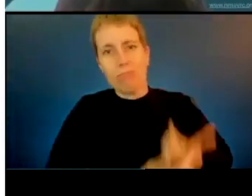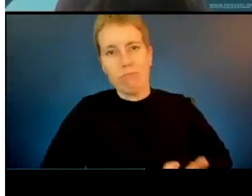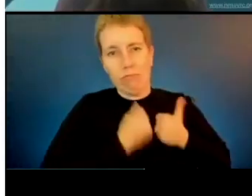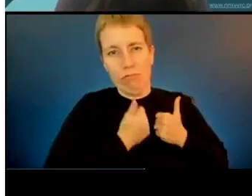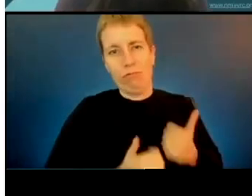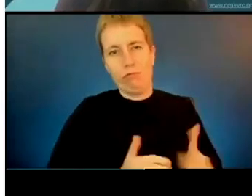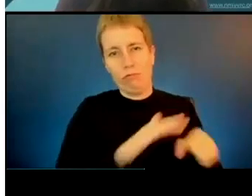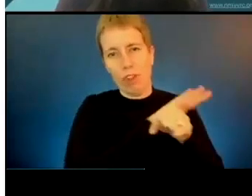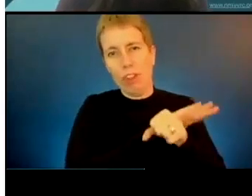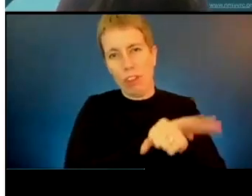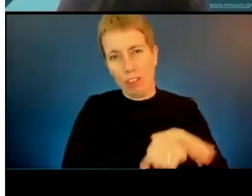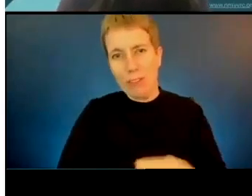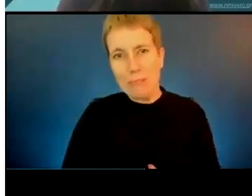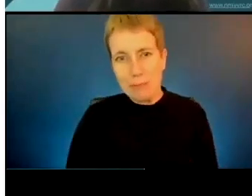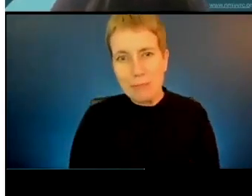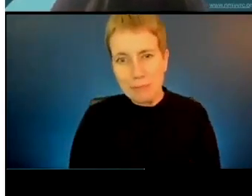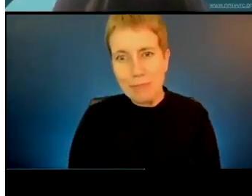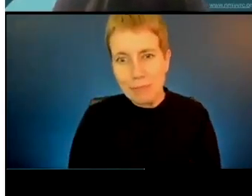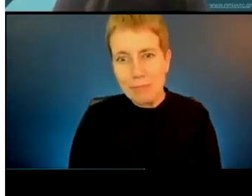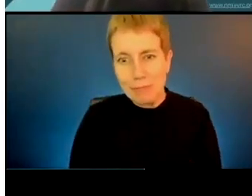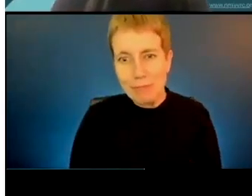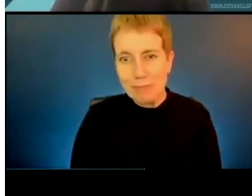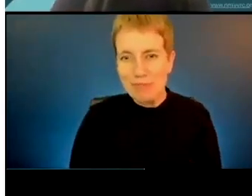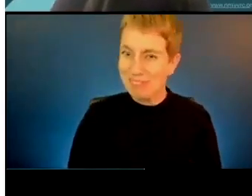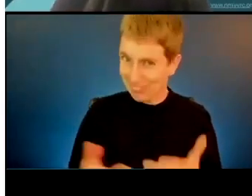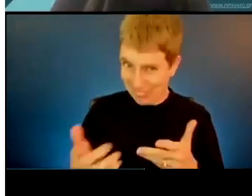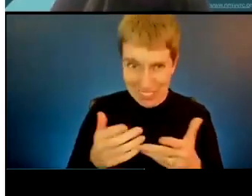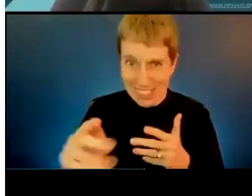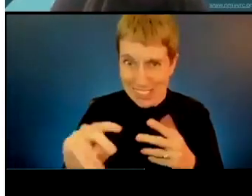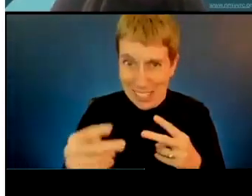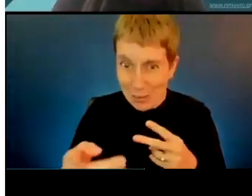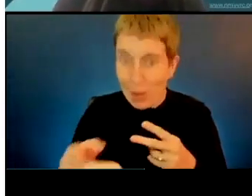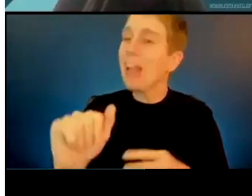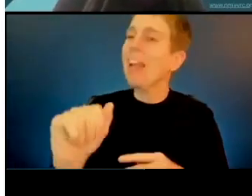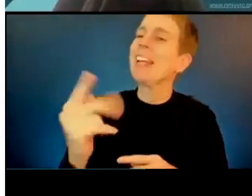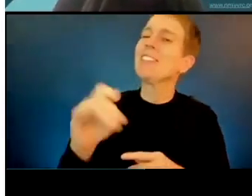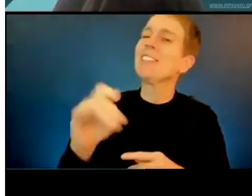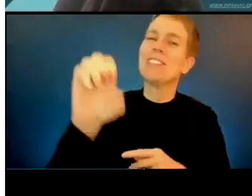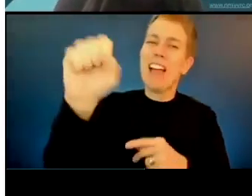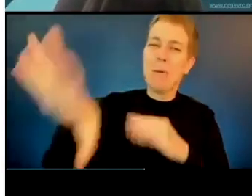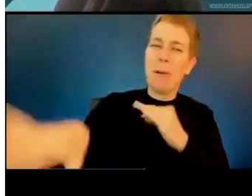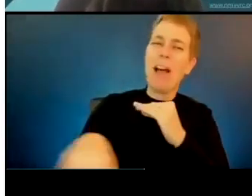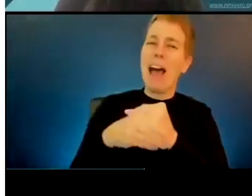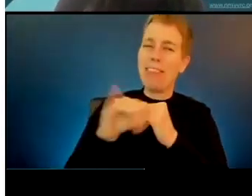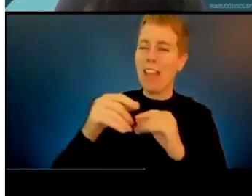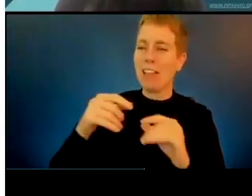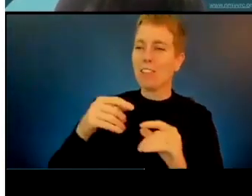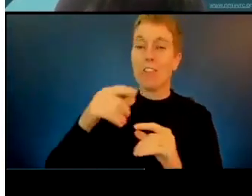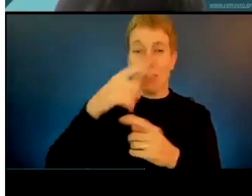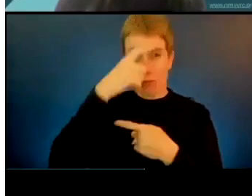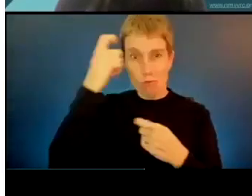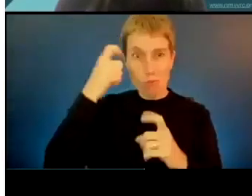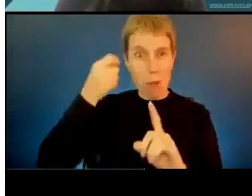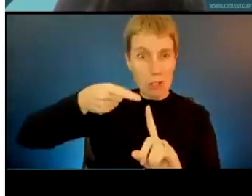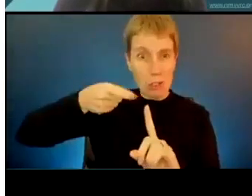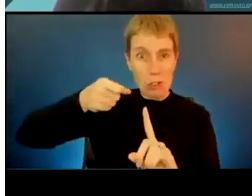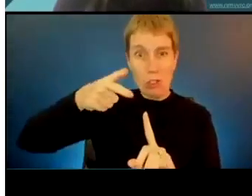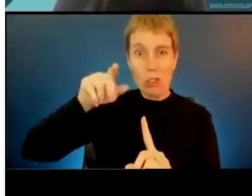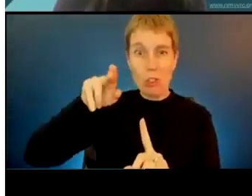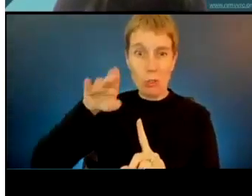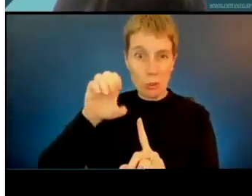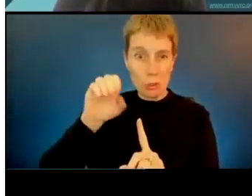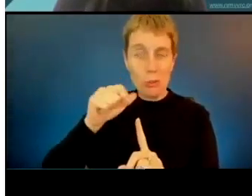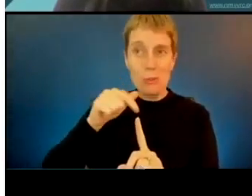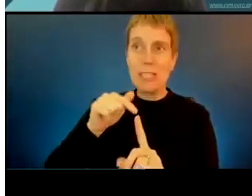Yeah, I can jump into that. Yeah, I can jump into that second part about the trauma cues and kind of what you can do for yourself. I think a